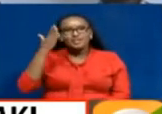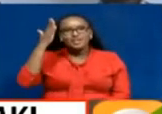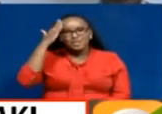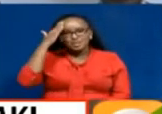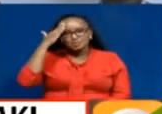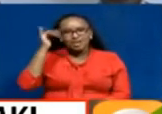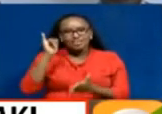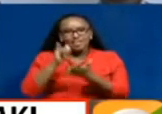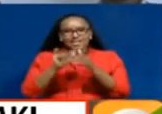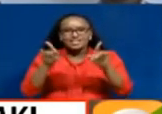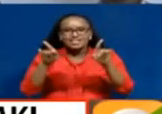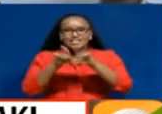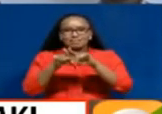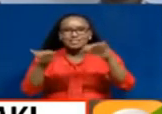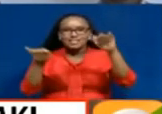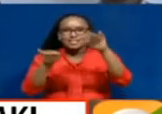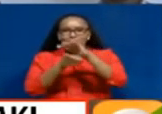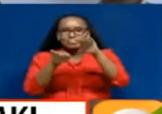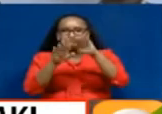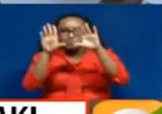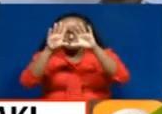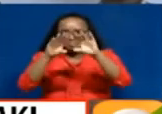as his deputy.